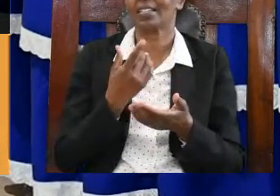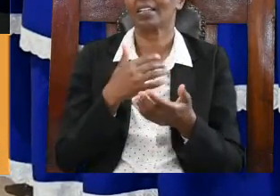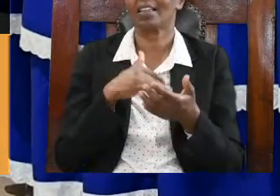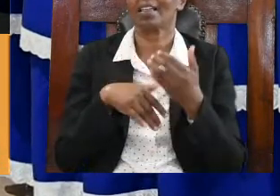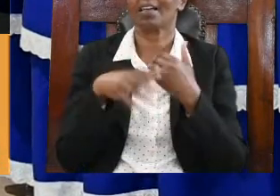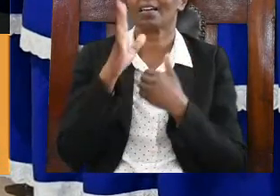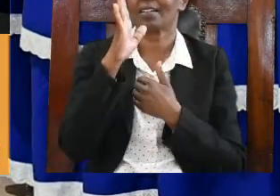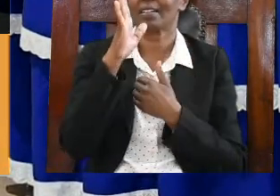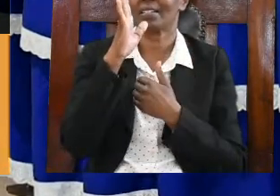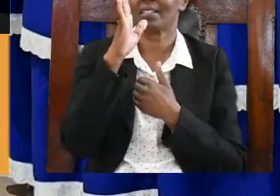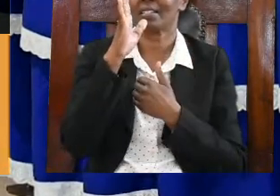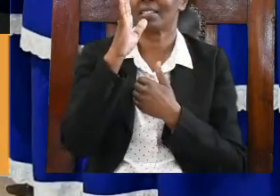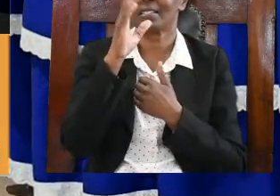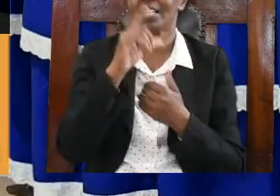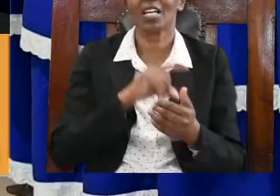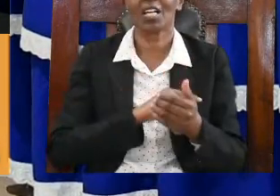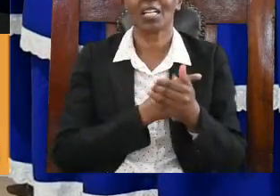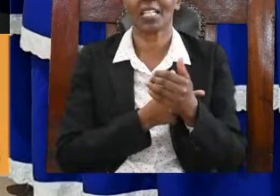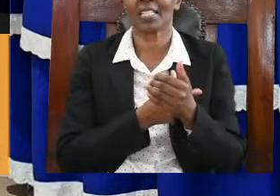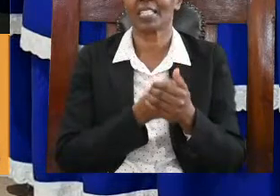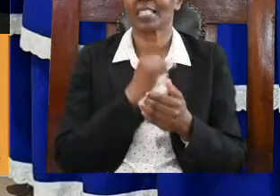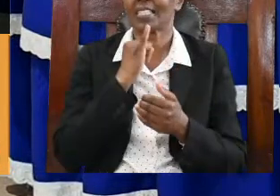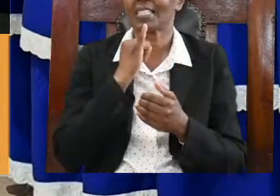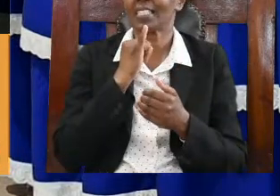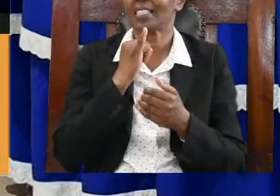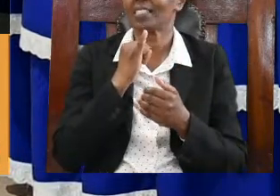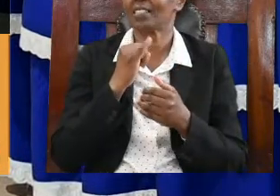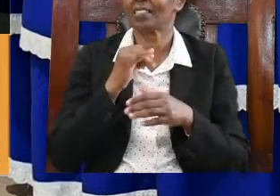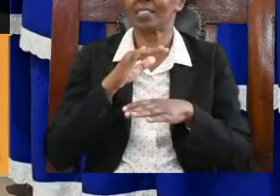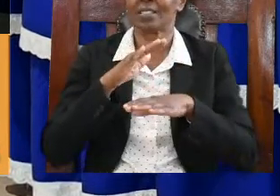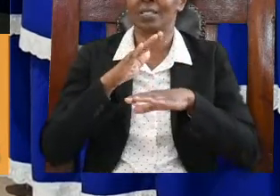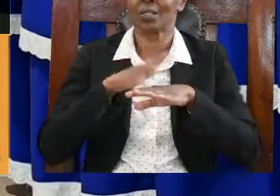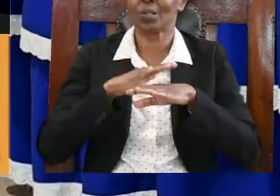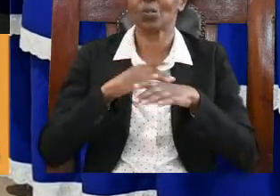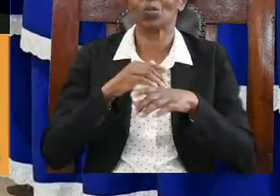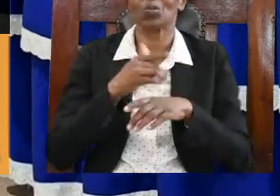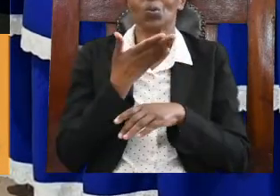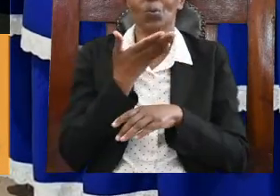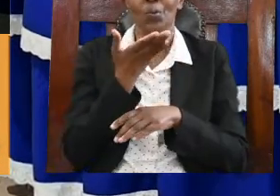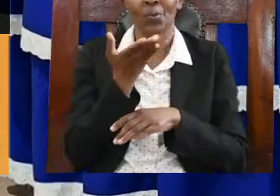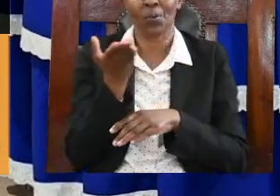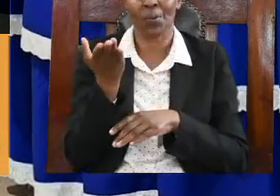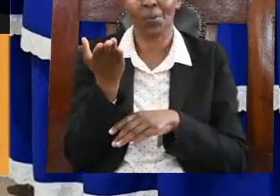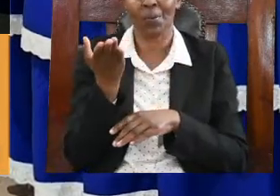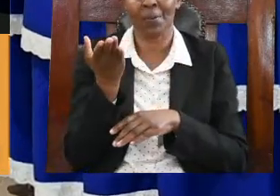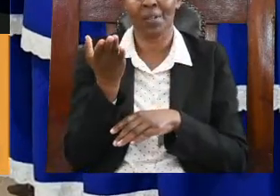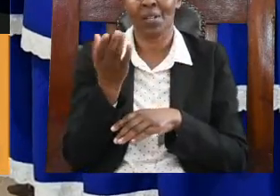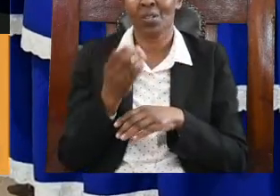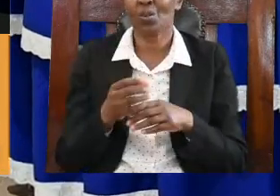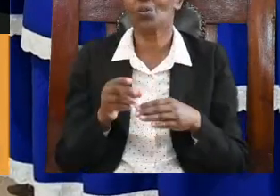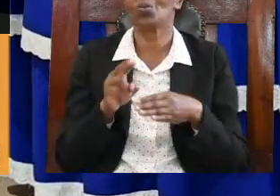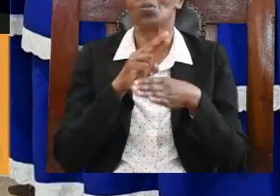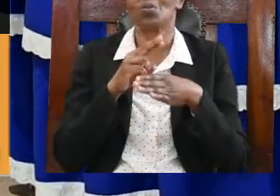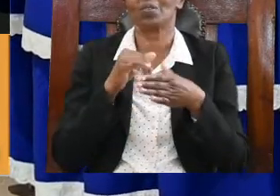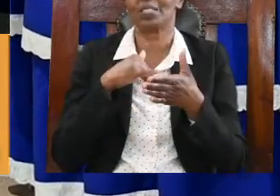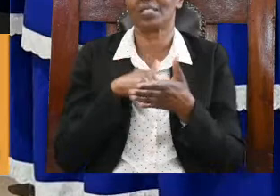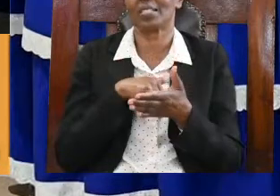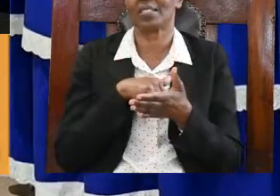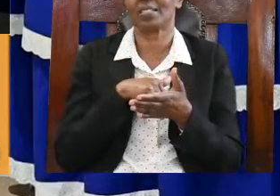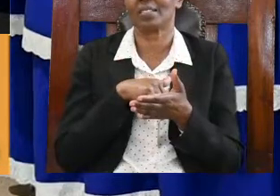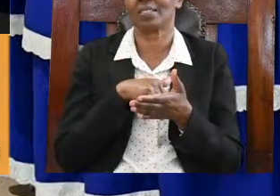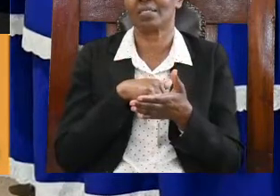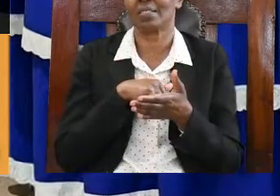God's sovereign grace is so precious to you. You cannot take advantage of it. You